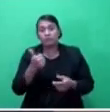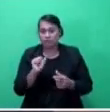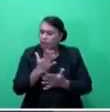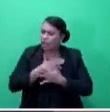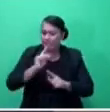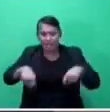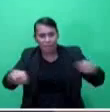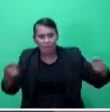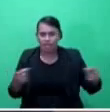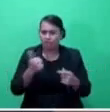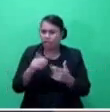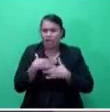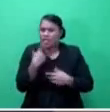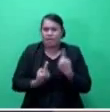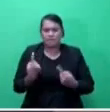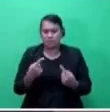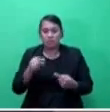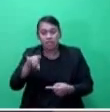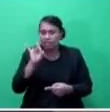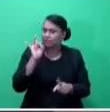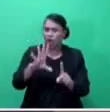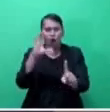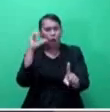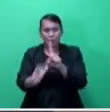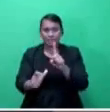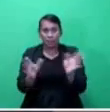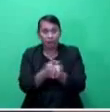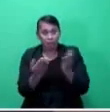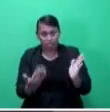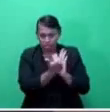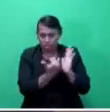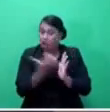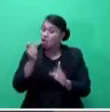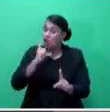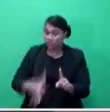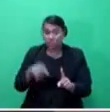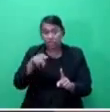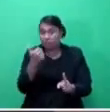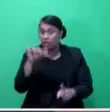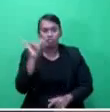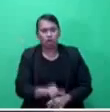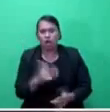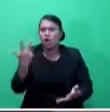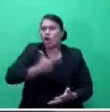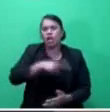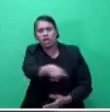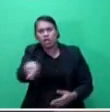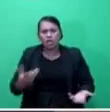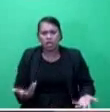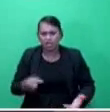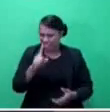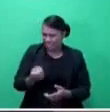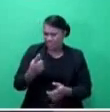love yourself is one of the 10 commandments. Hate makes you curse your own national airline just to hurt your opponents. Hate makes you curse, insult